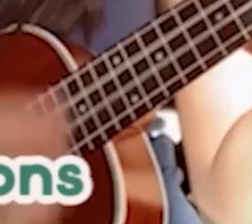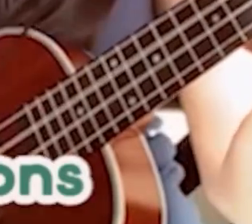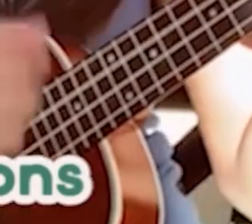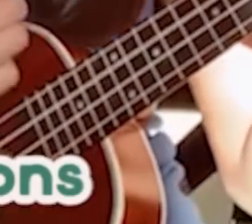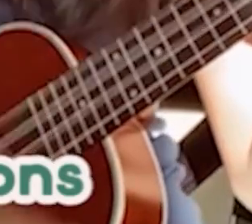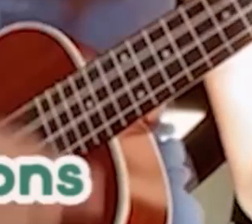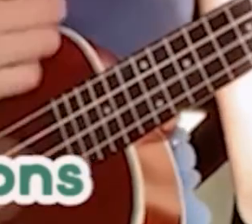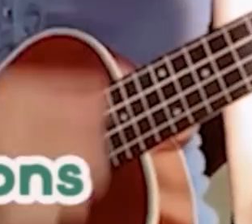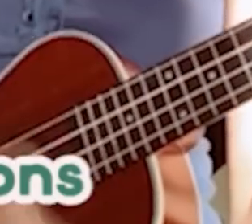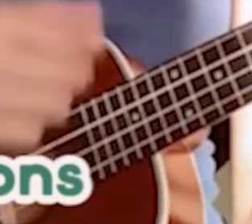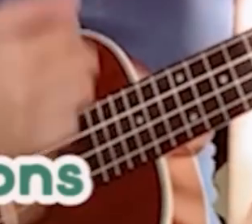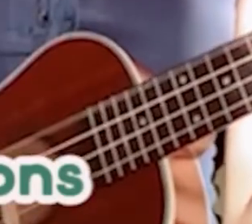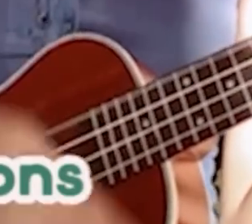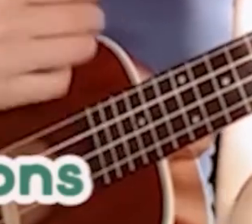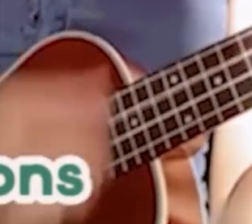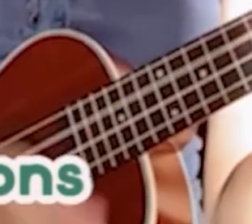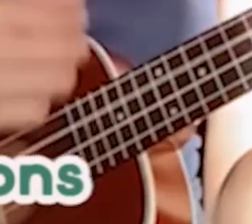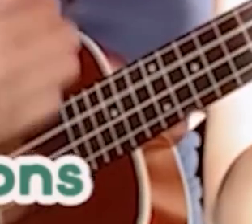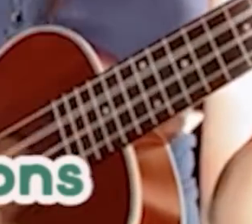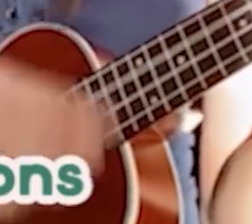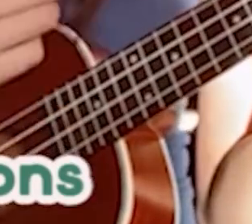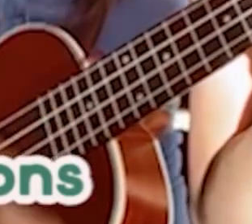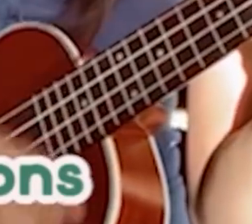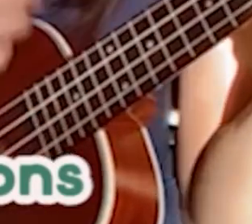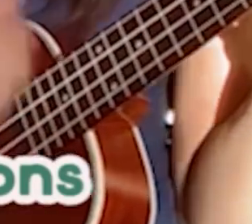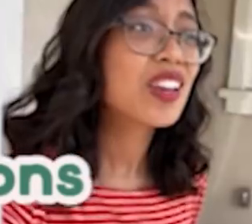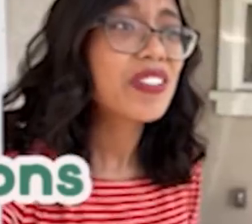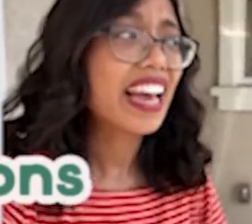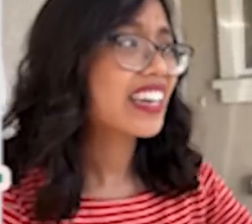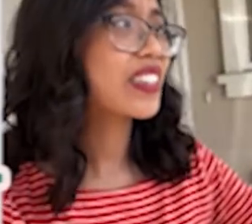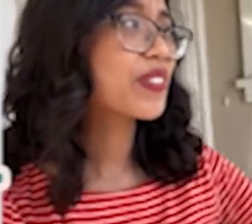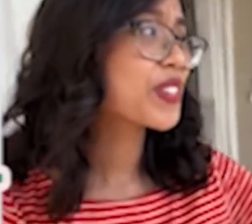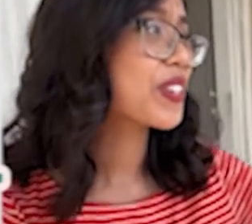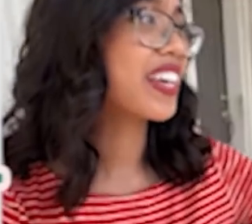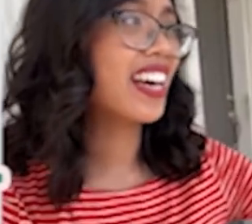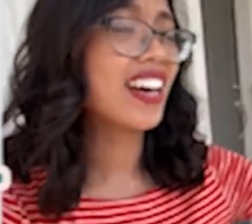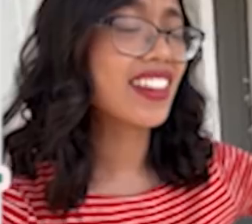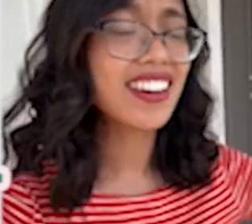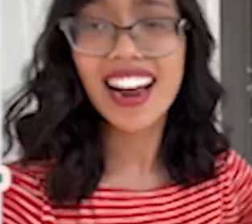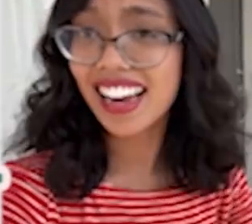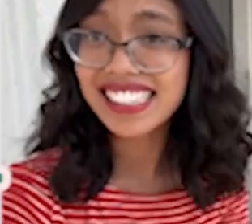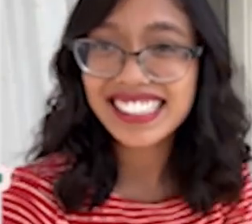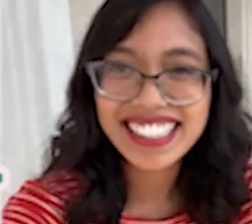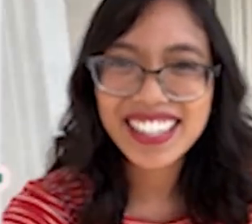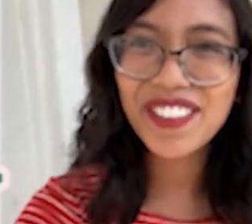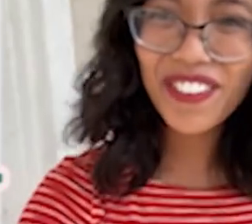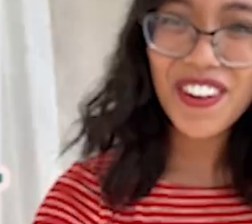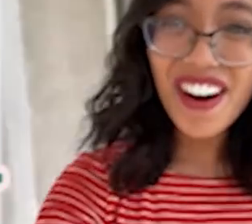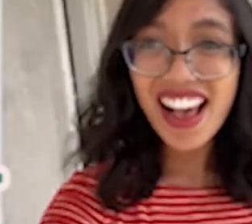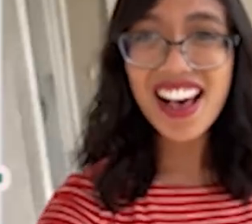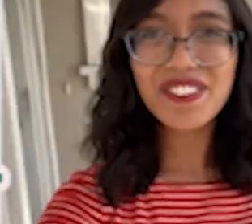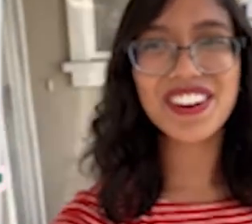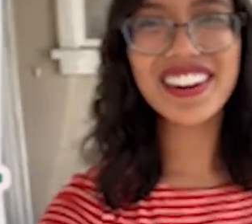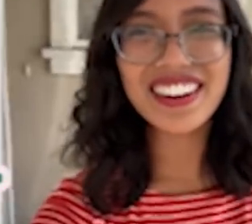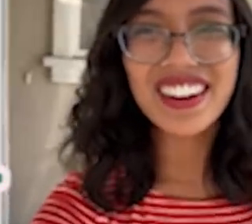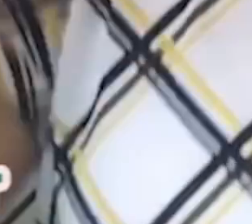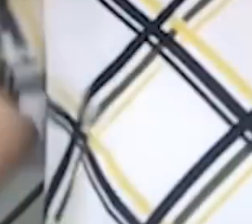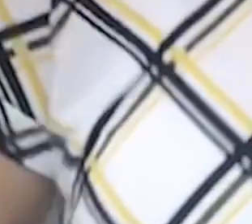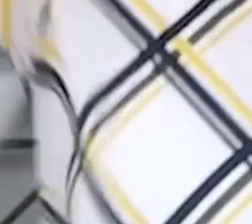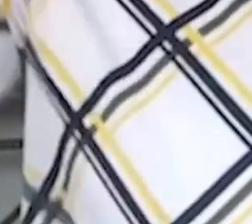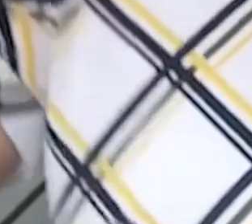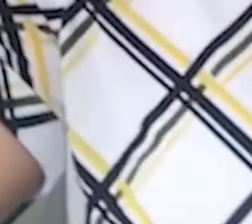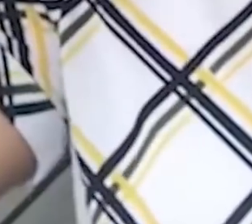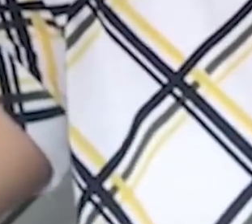The Christian Family Organization, the Active Together INC